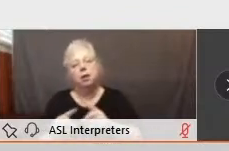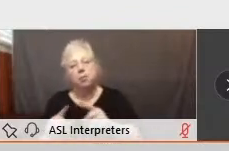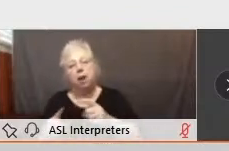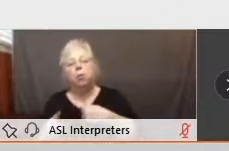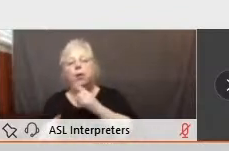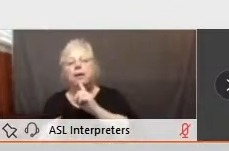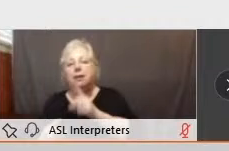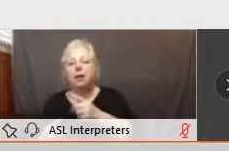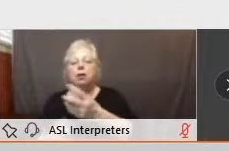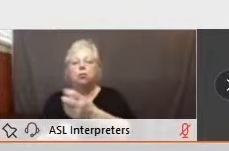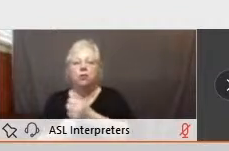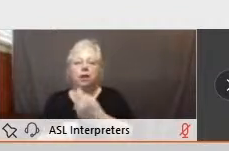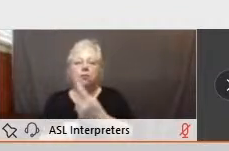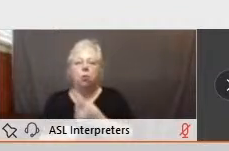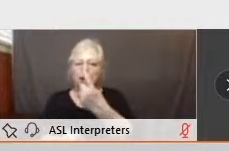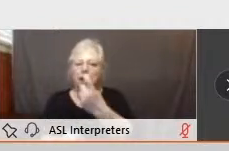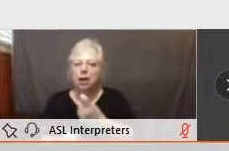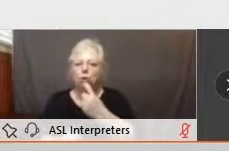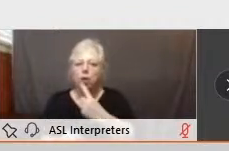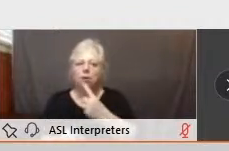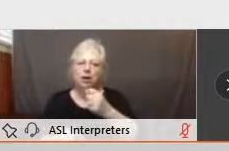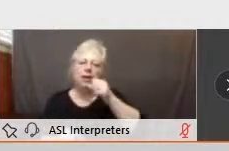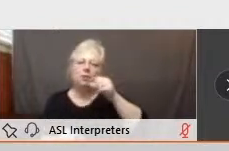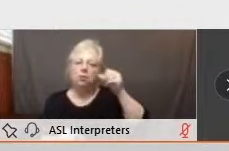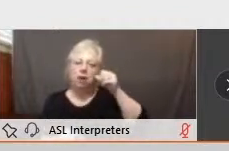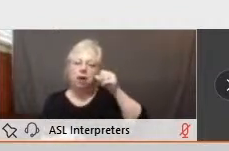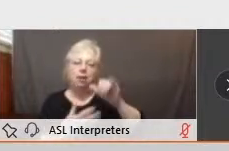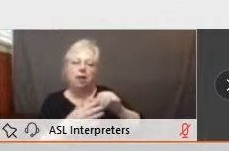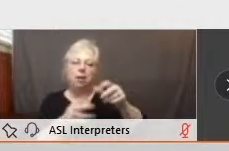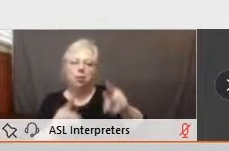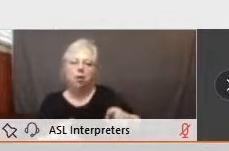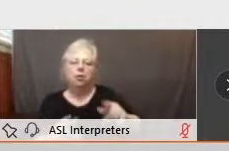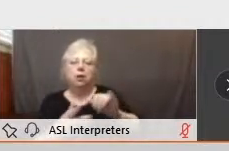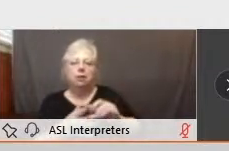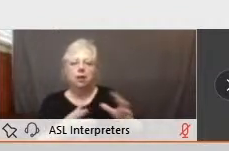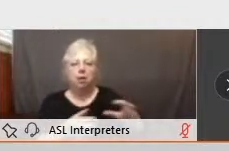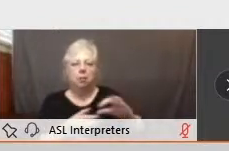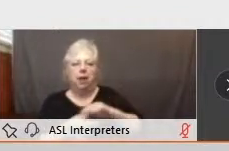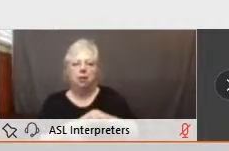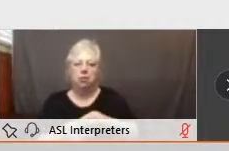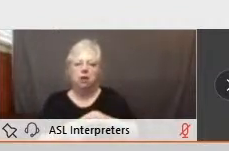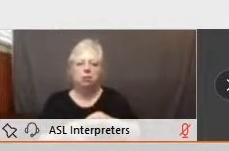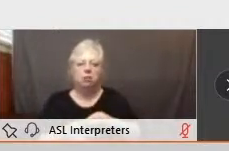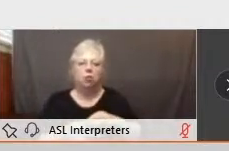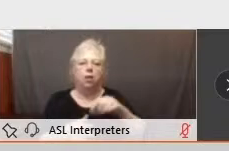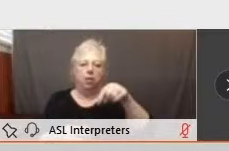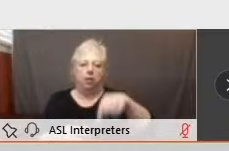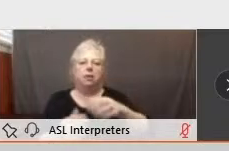one inquiry yesterday, and that person is now patched into this meeting.